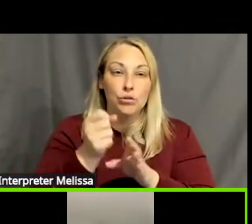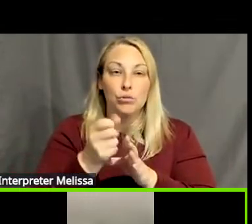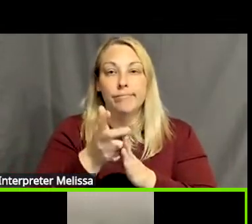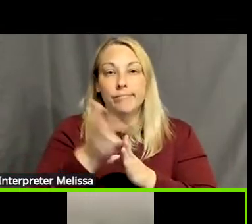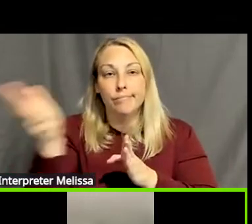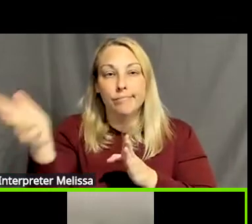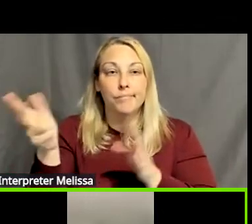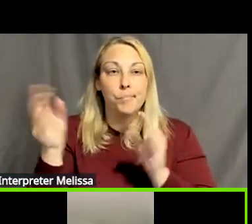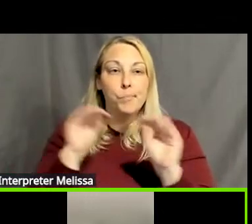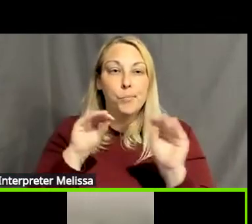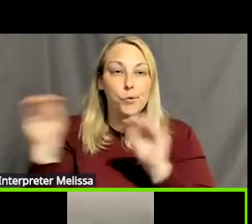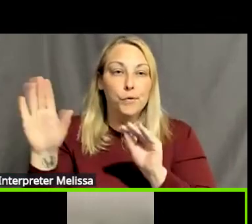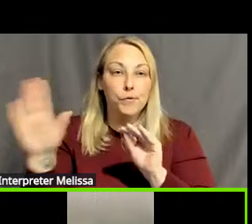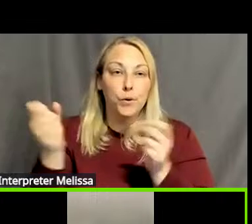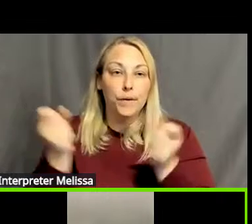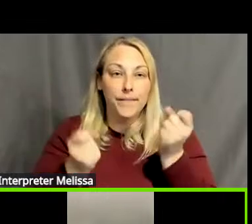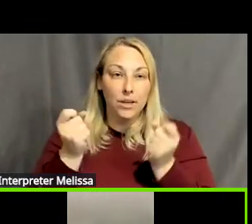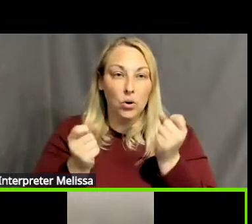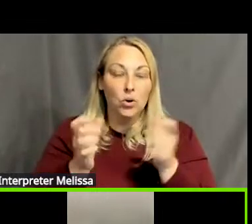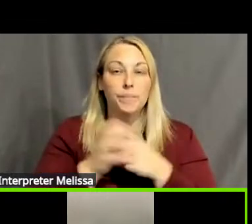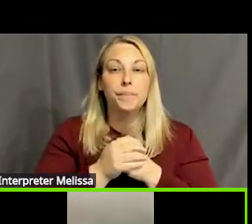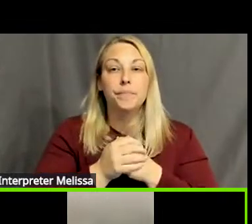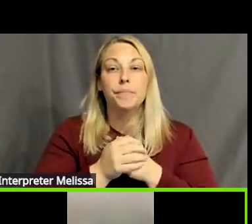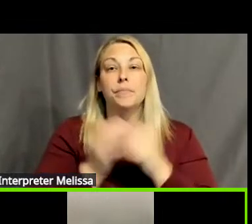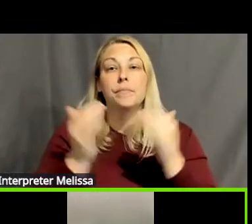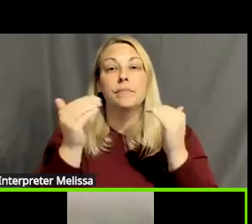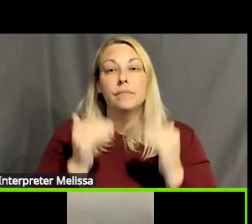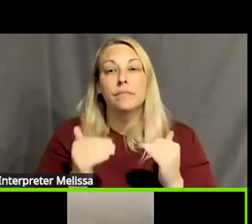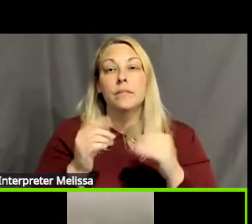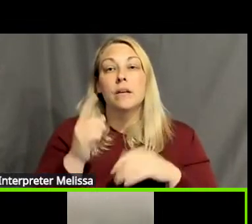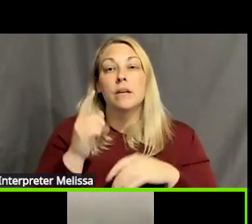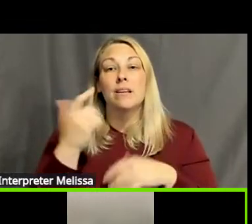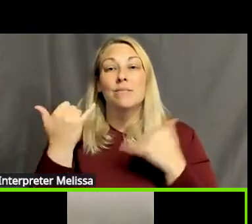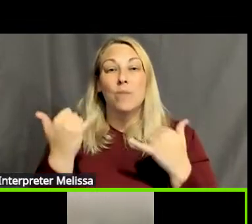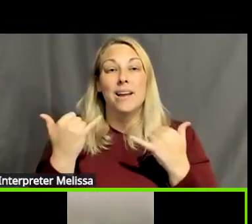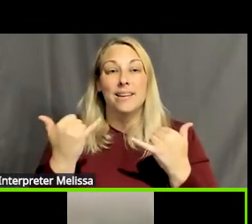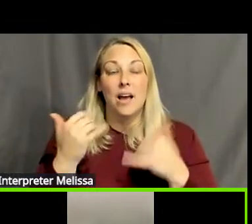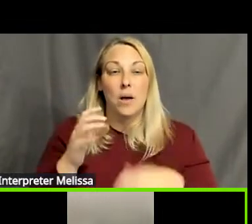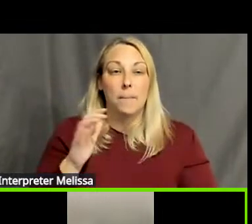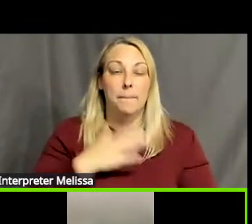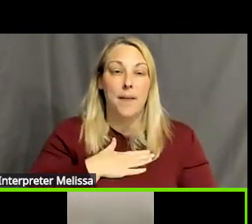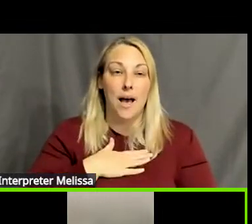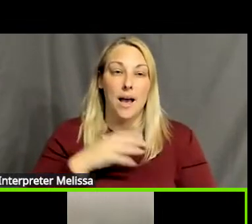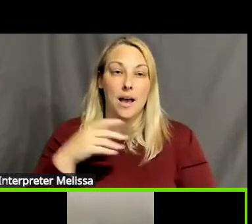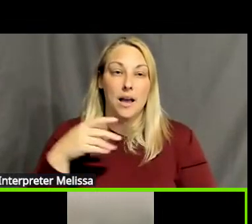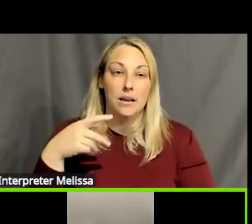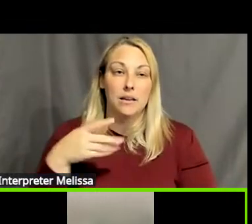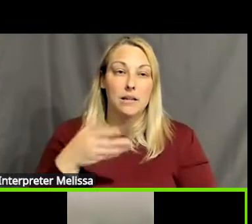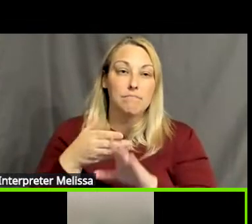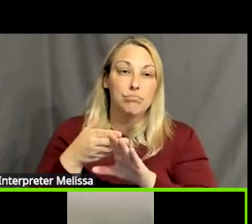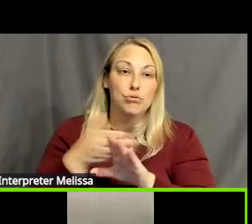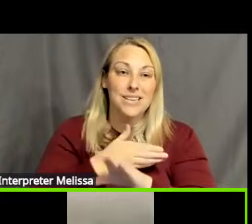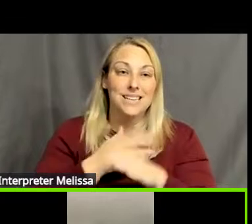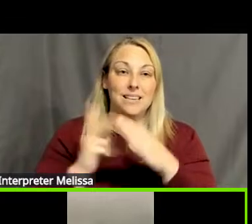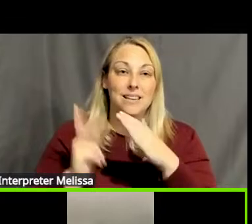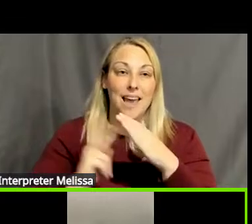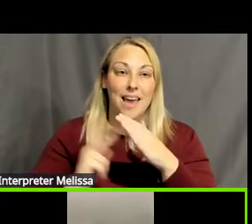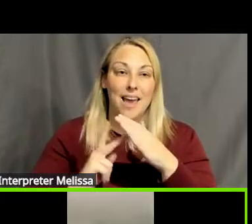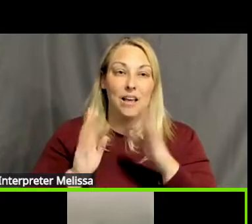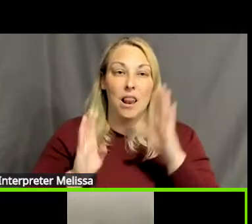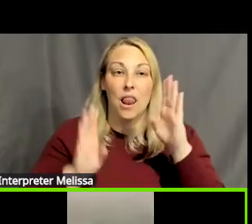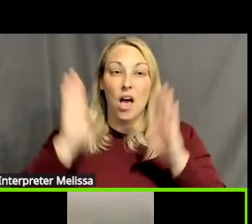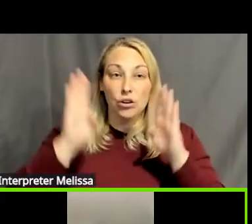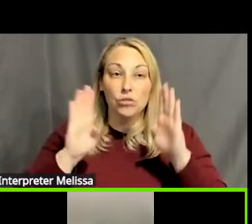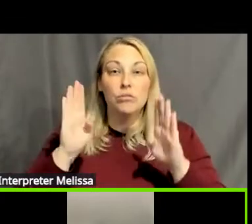students entering pre-K three through the 8th grade to just stay up to date on those lottery results, which